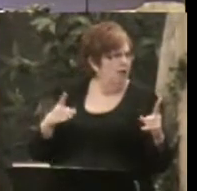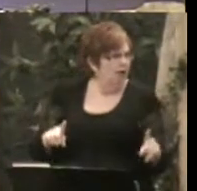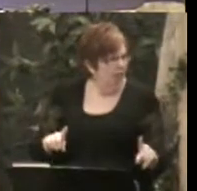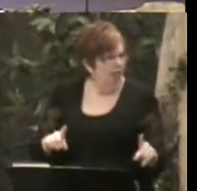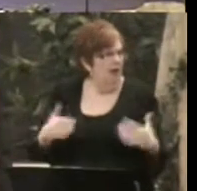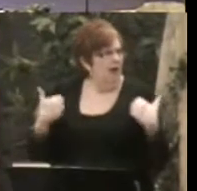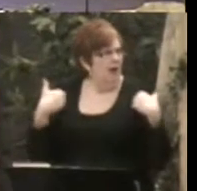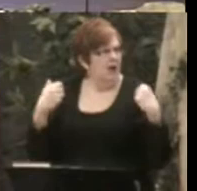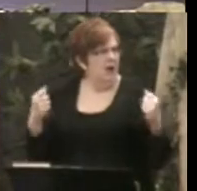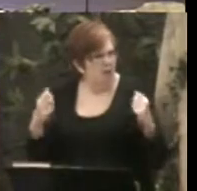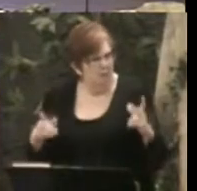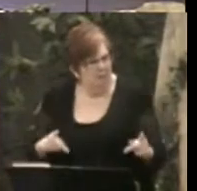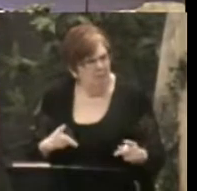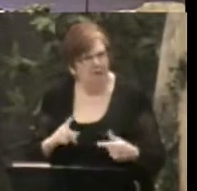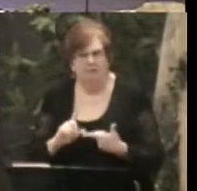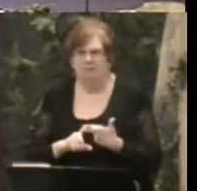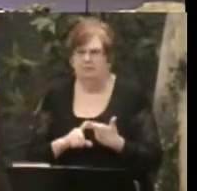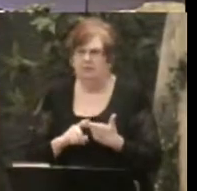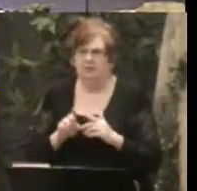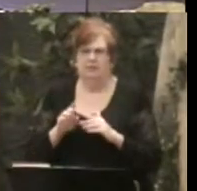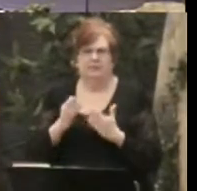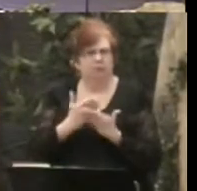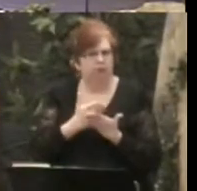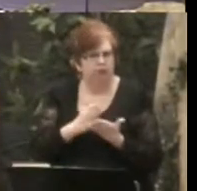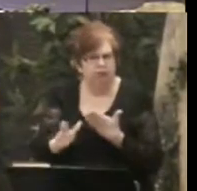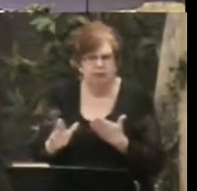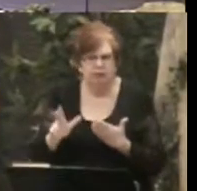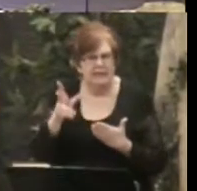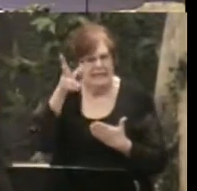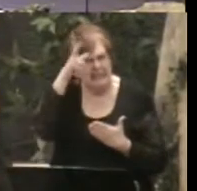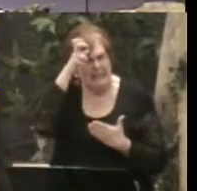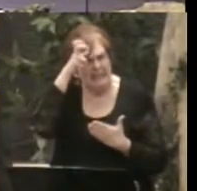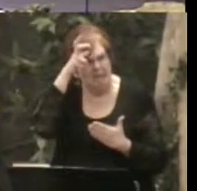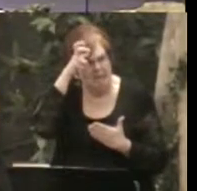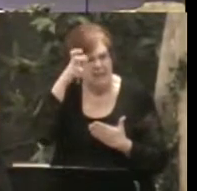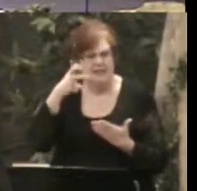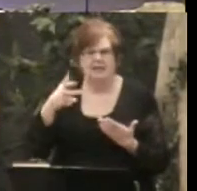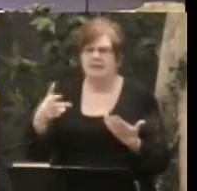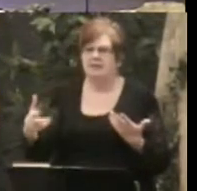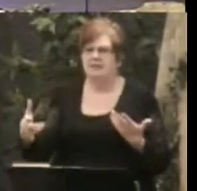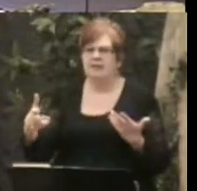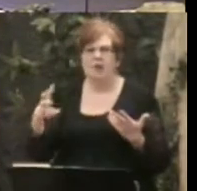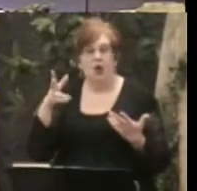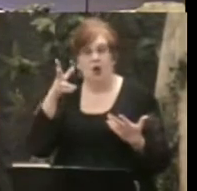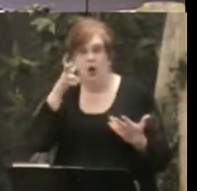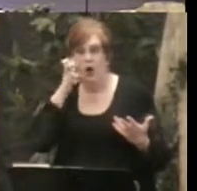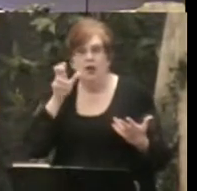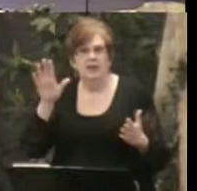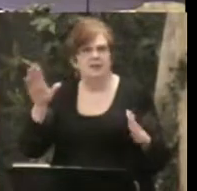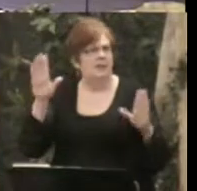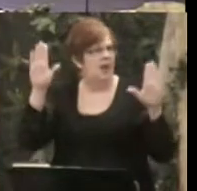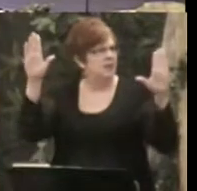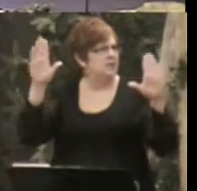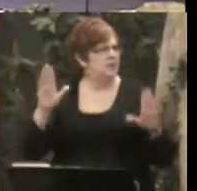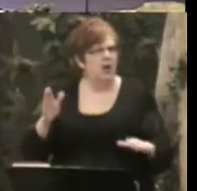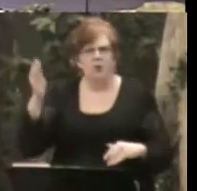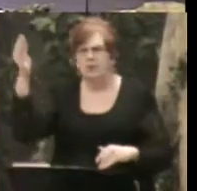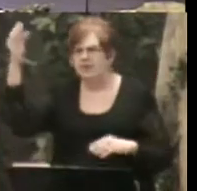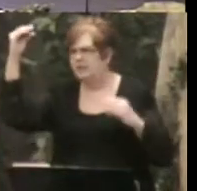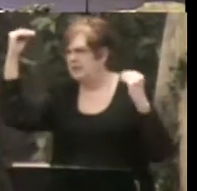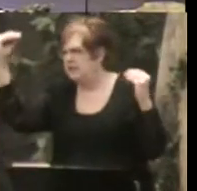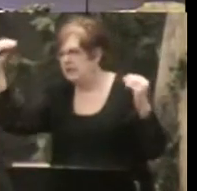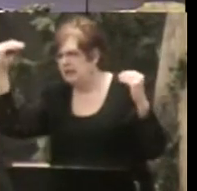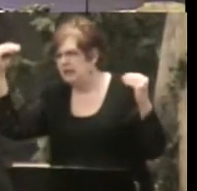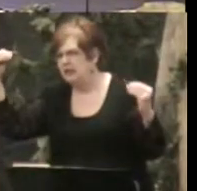people. They have seen him cast out demons and heard some of his astounding teaching, especially